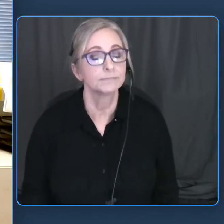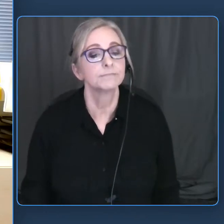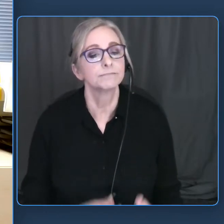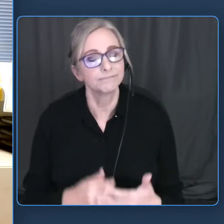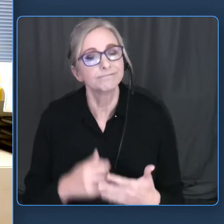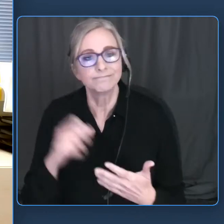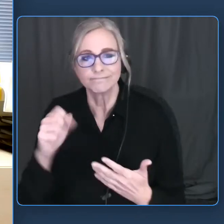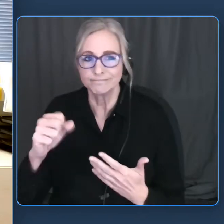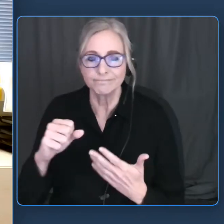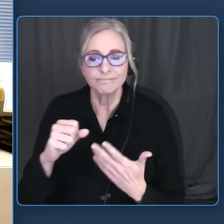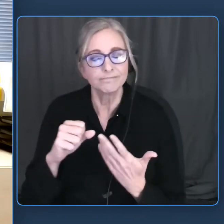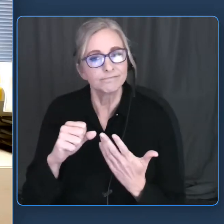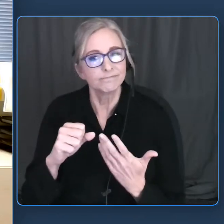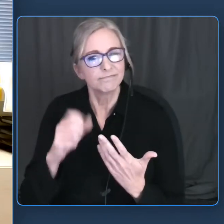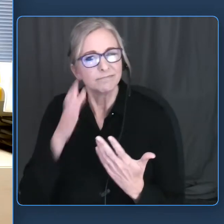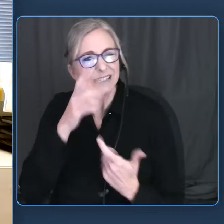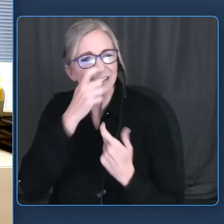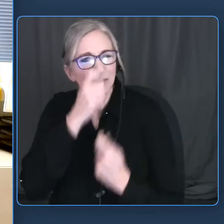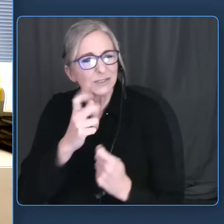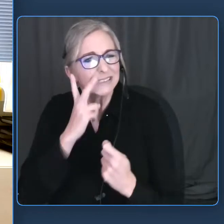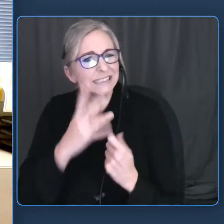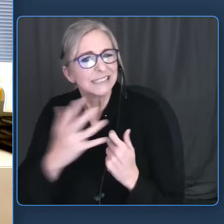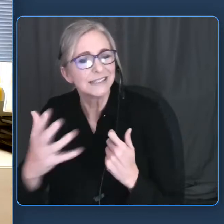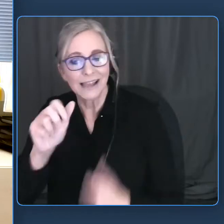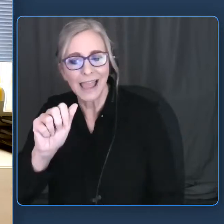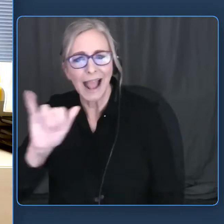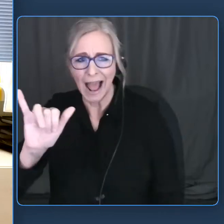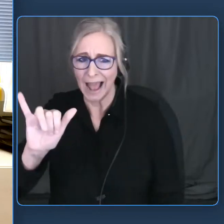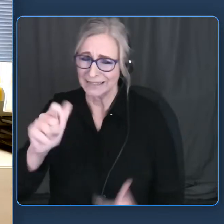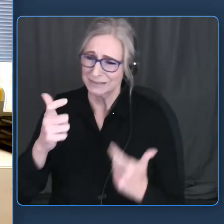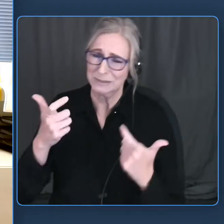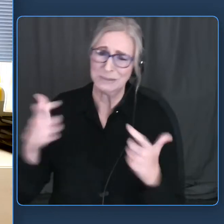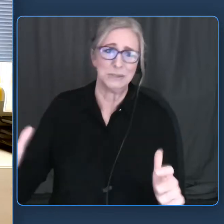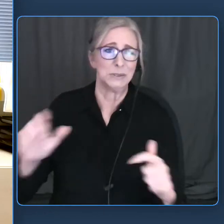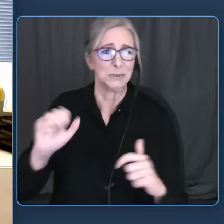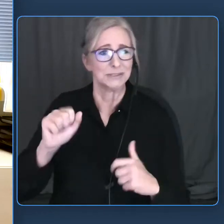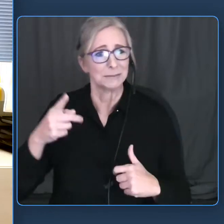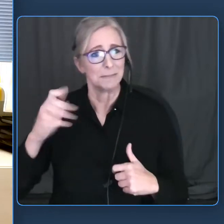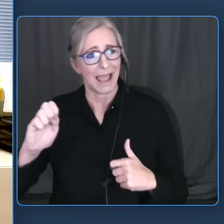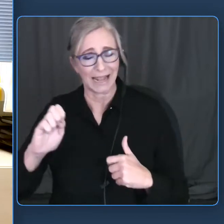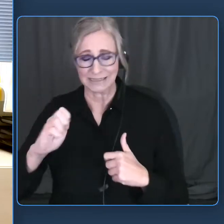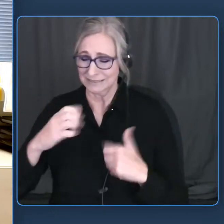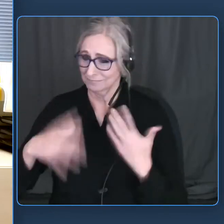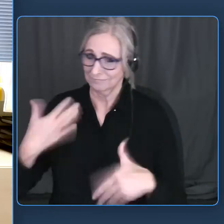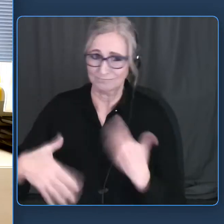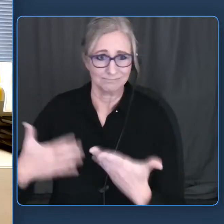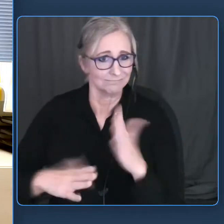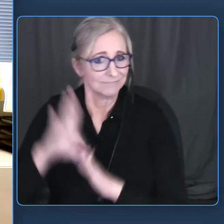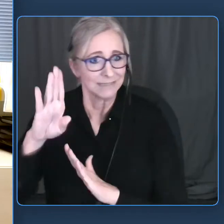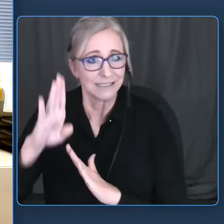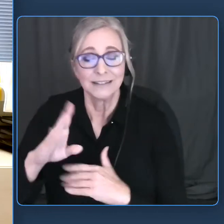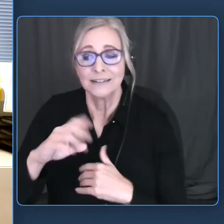Yeah, it'll be interesting to see. AI is a huge space. It's moving fast.